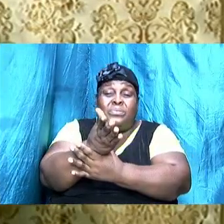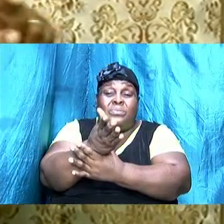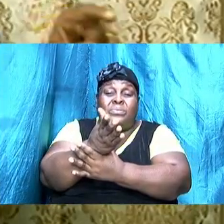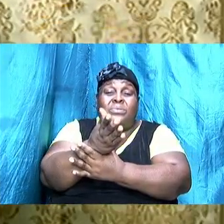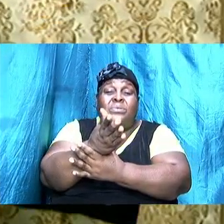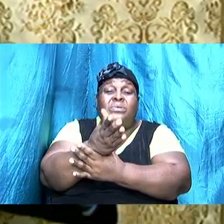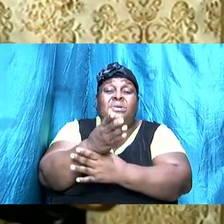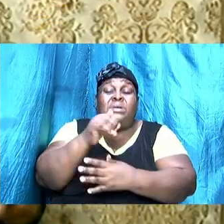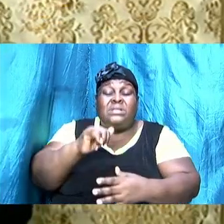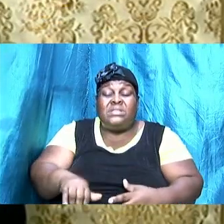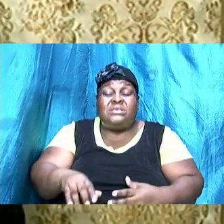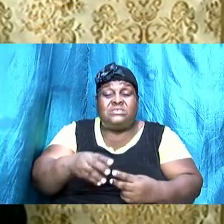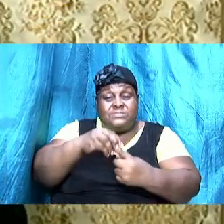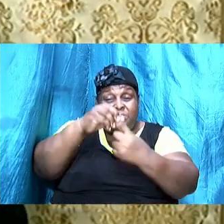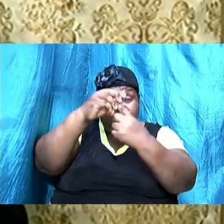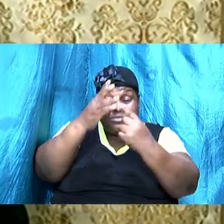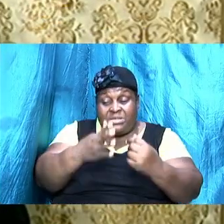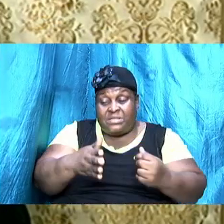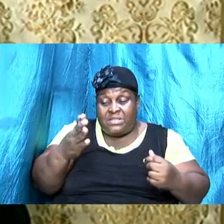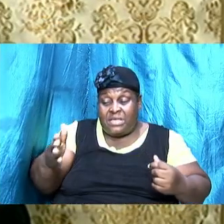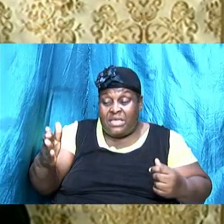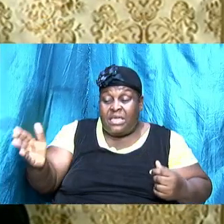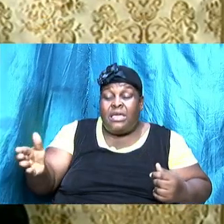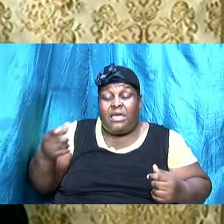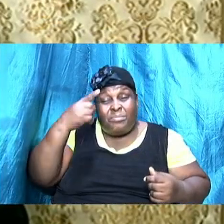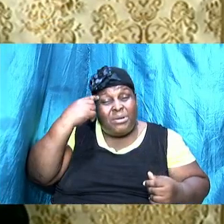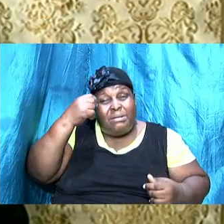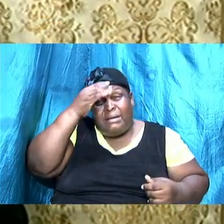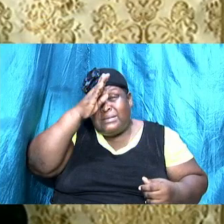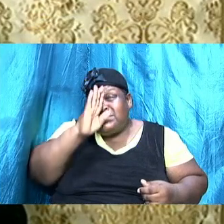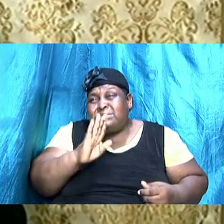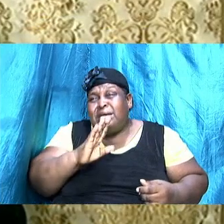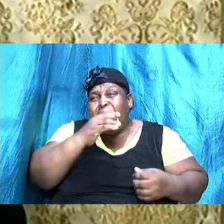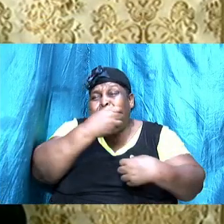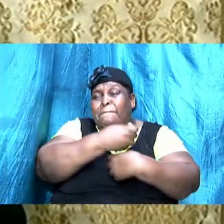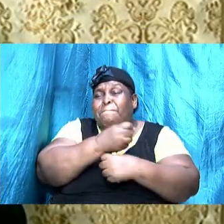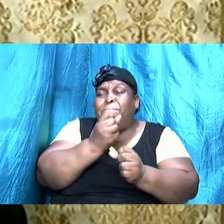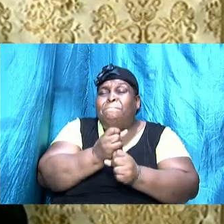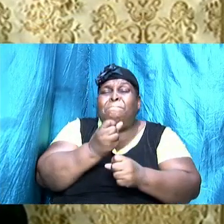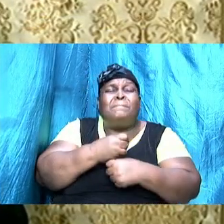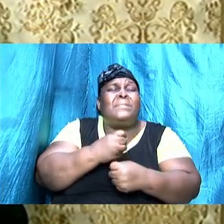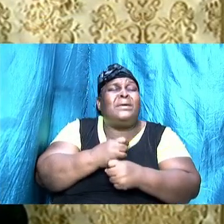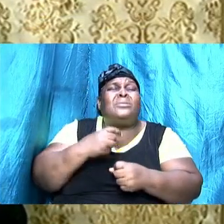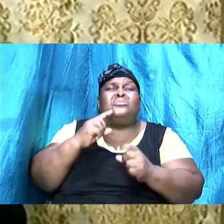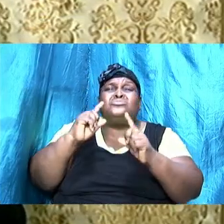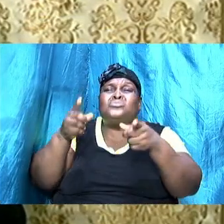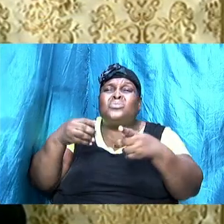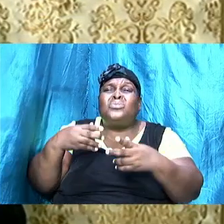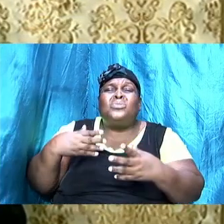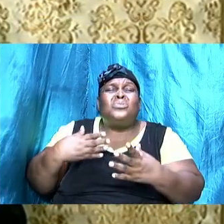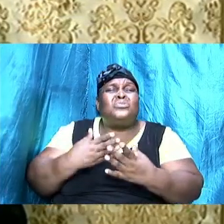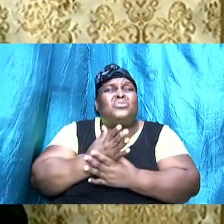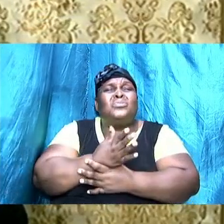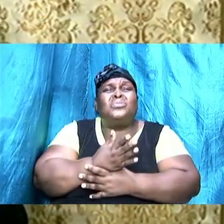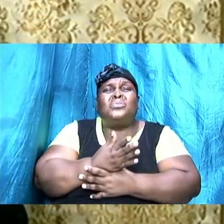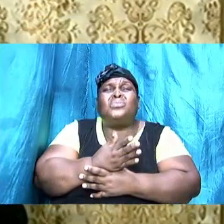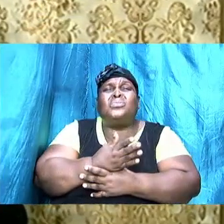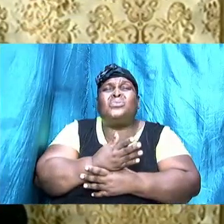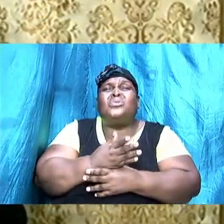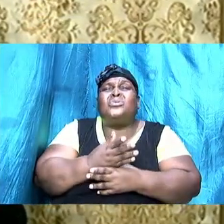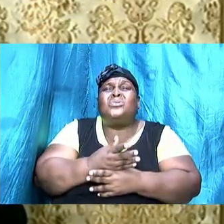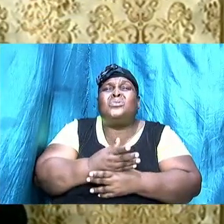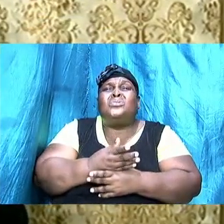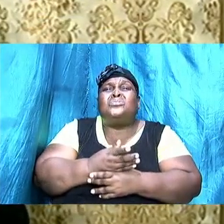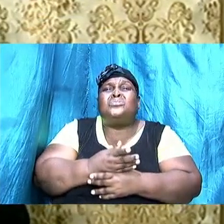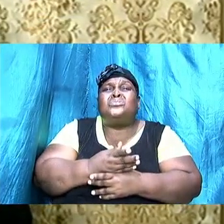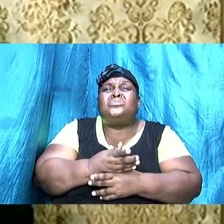this particular thing because God has allowed us to go through, to play our role, to play